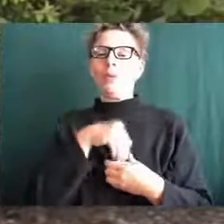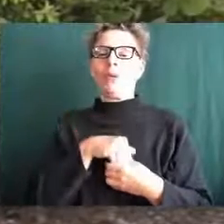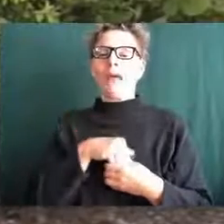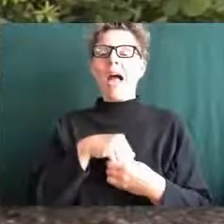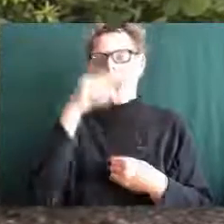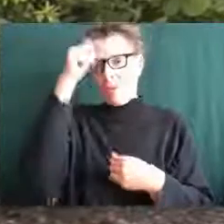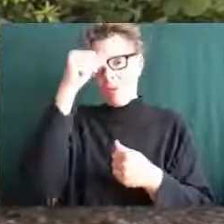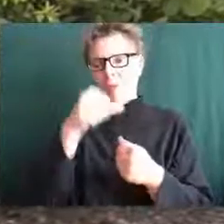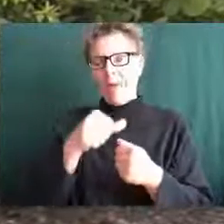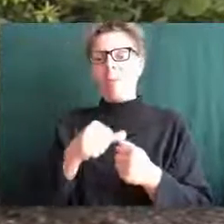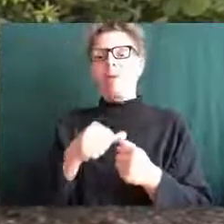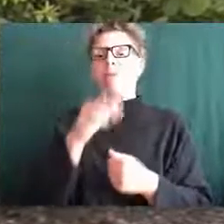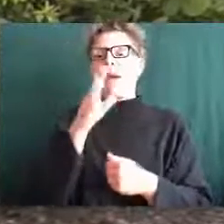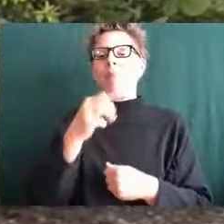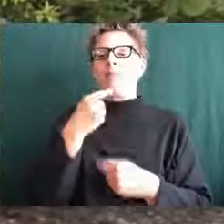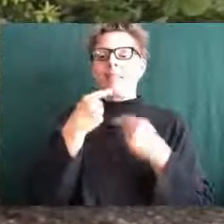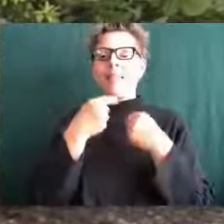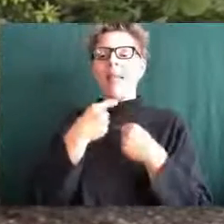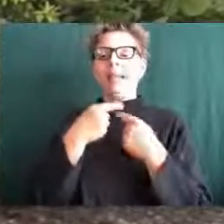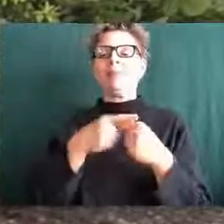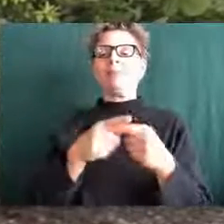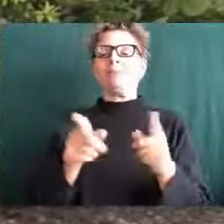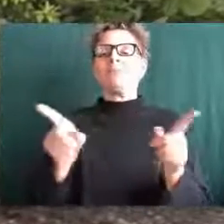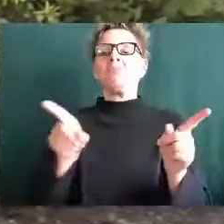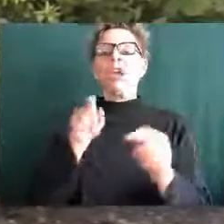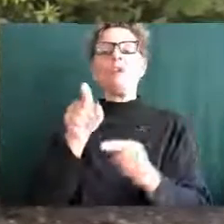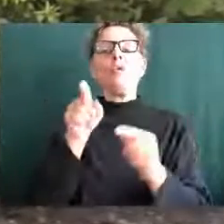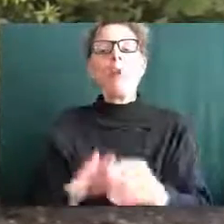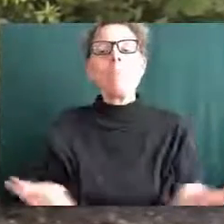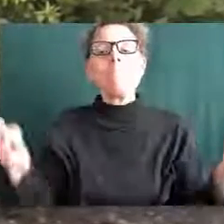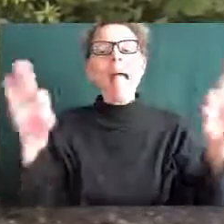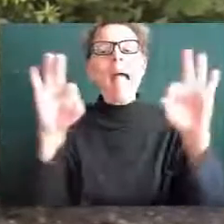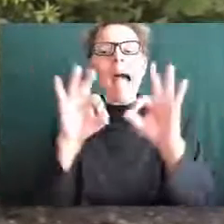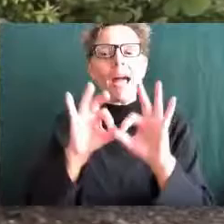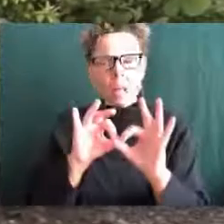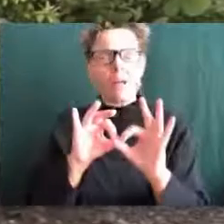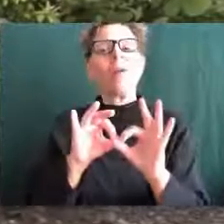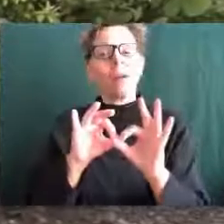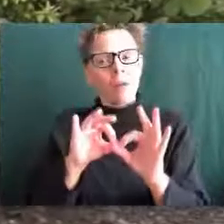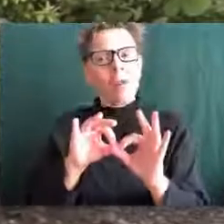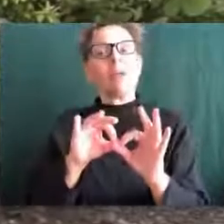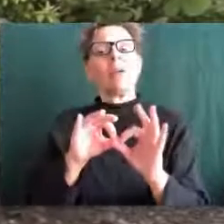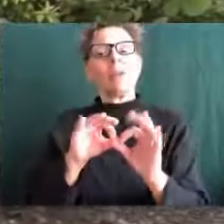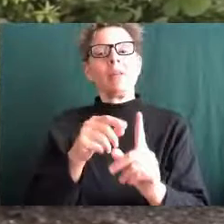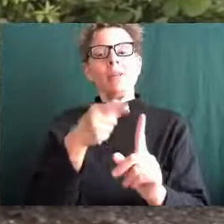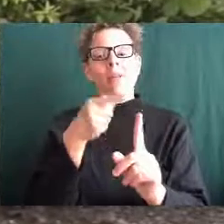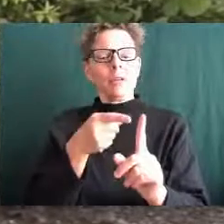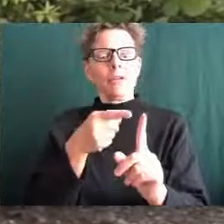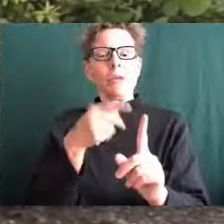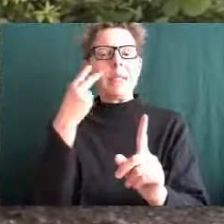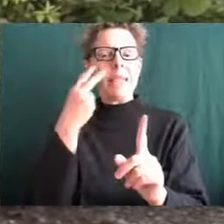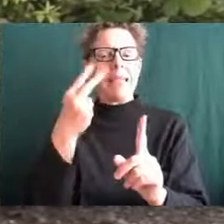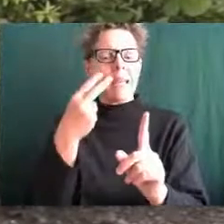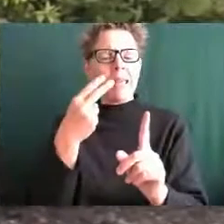matter." Because, I mean, that's the sense you can get from her, is that she will actually see the